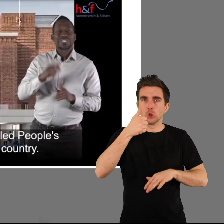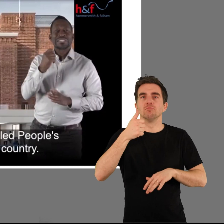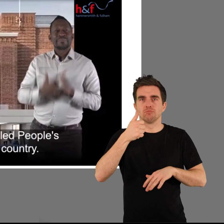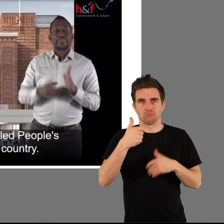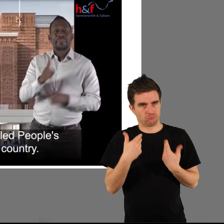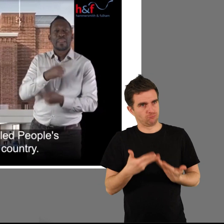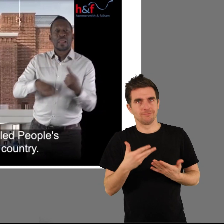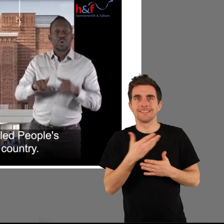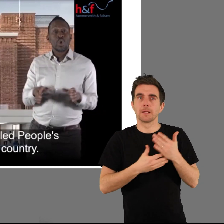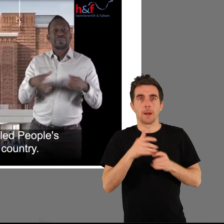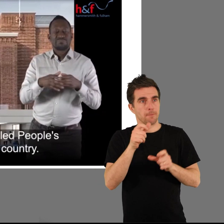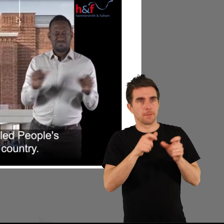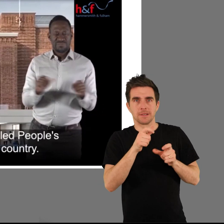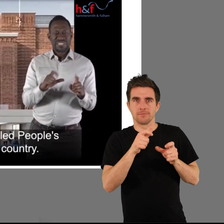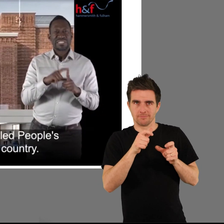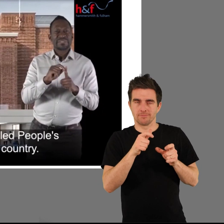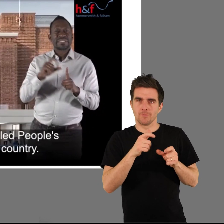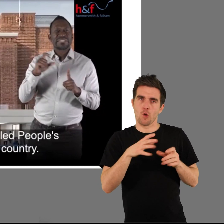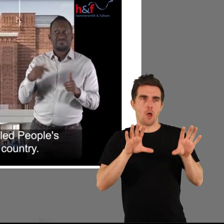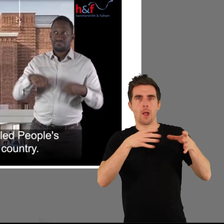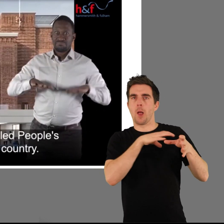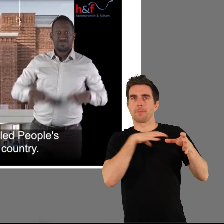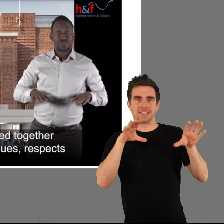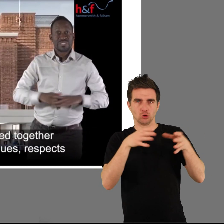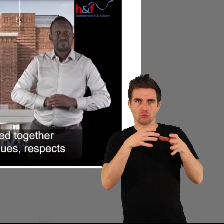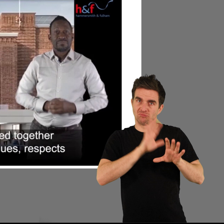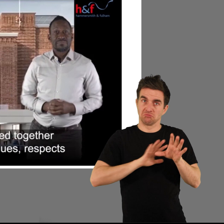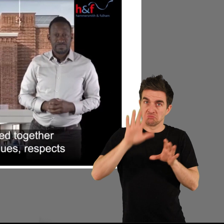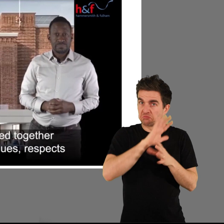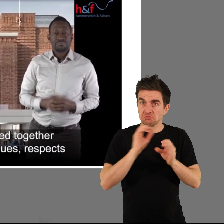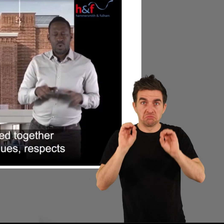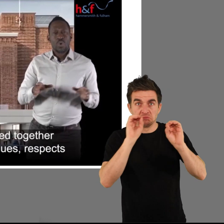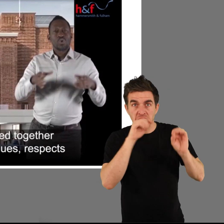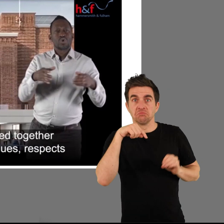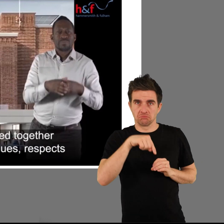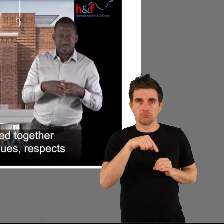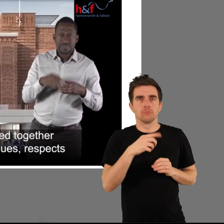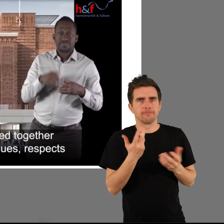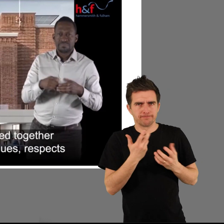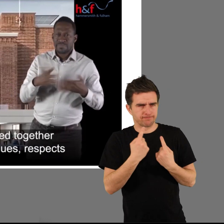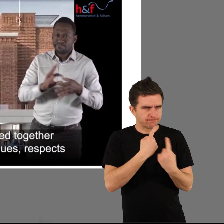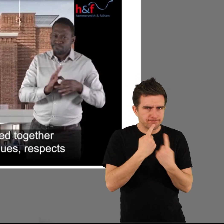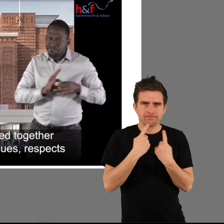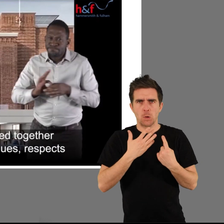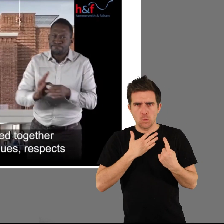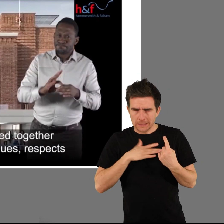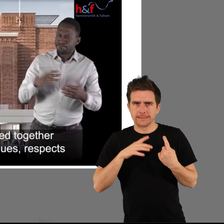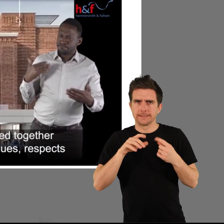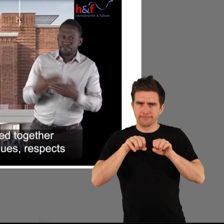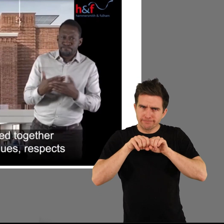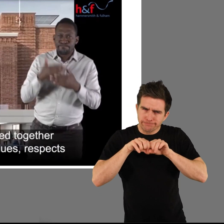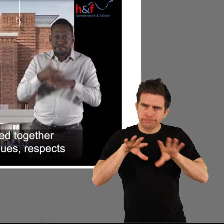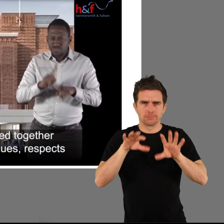local Disabled People's Commission in the country. The Commission worked together to build the culture